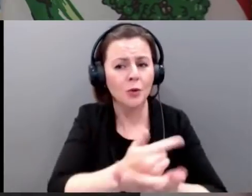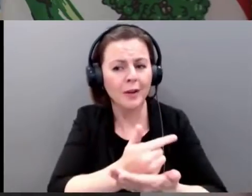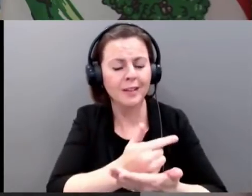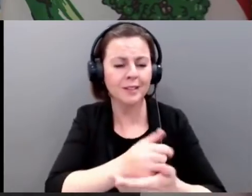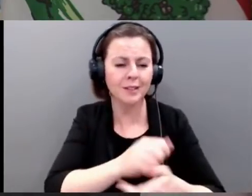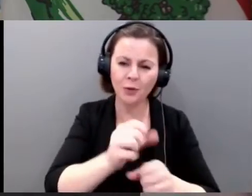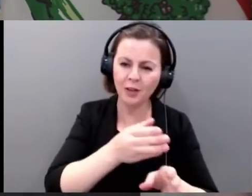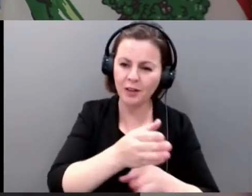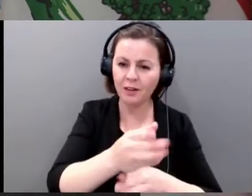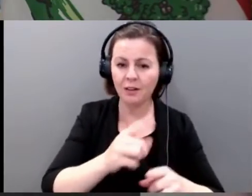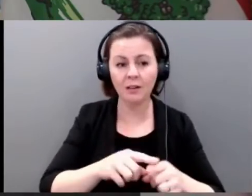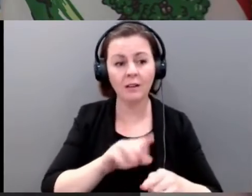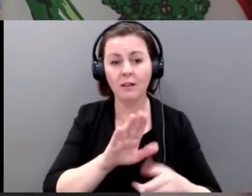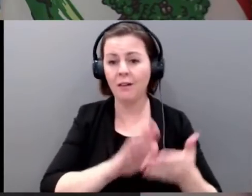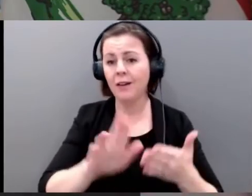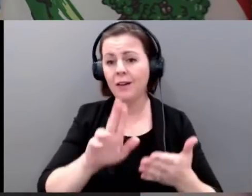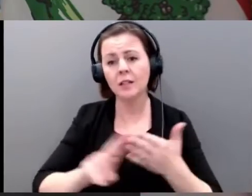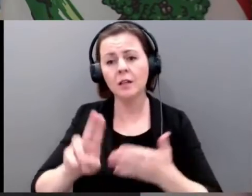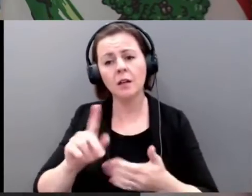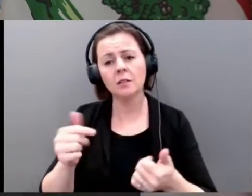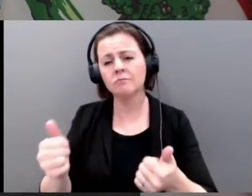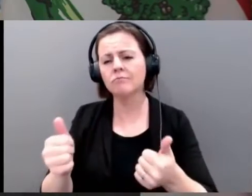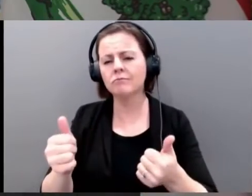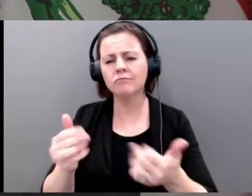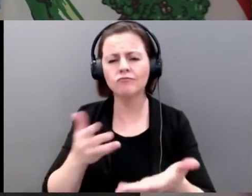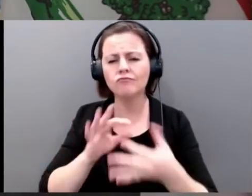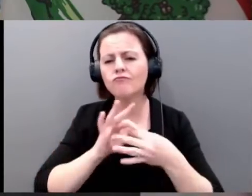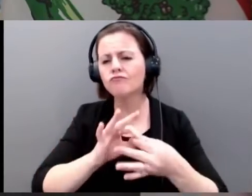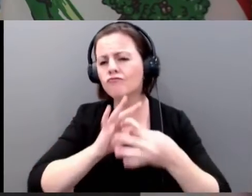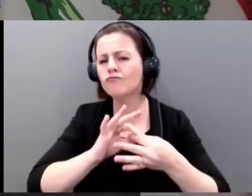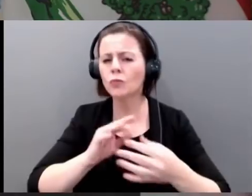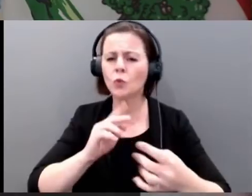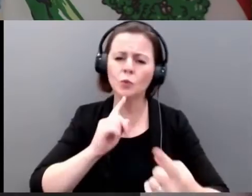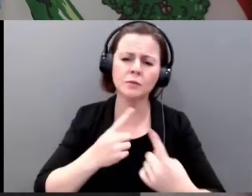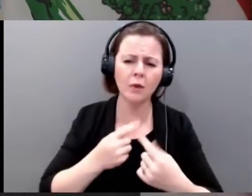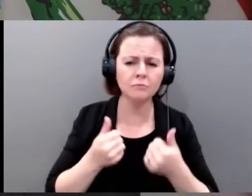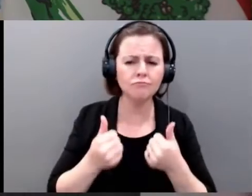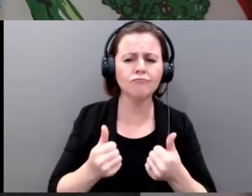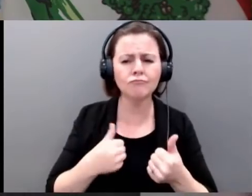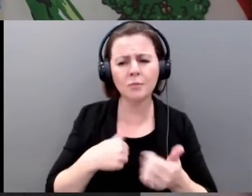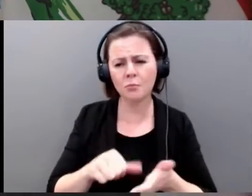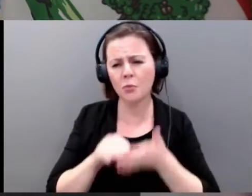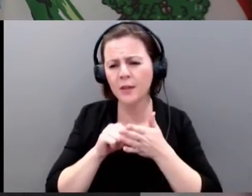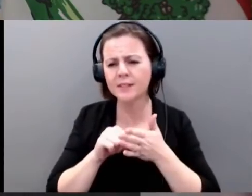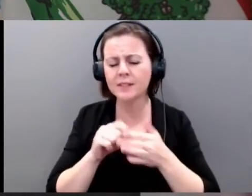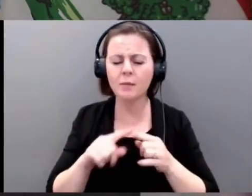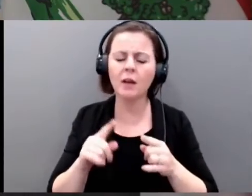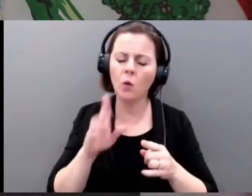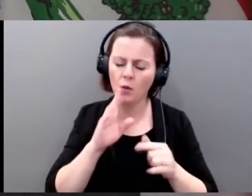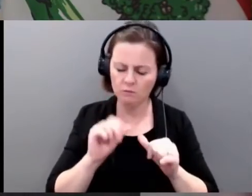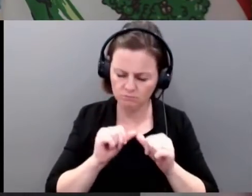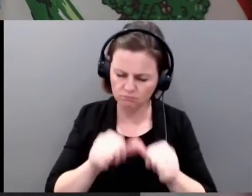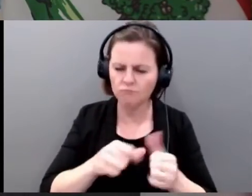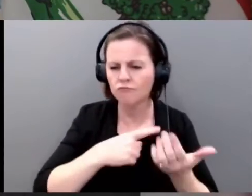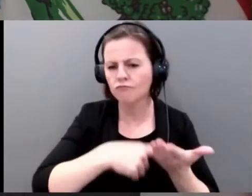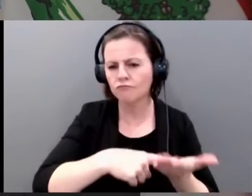responded has been impressive, and I expect that will continue. But the conversations will need to continue to be had for